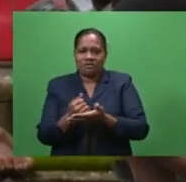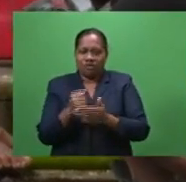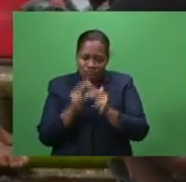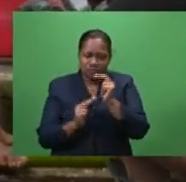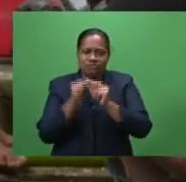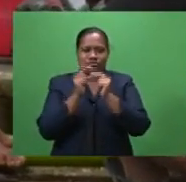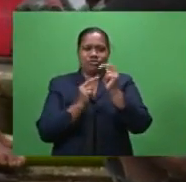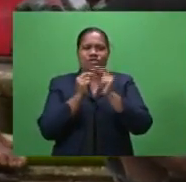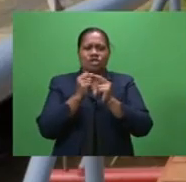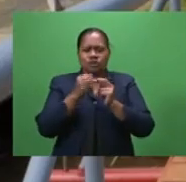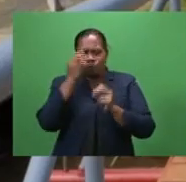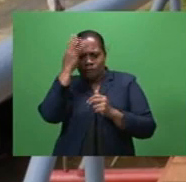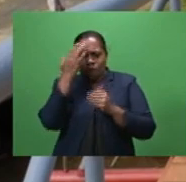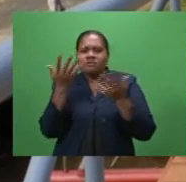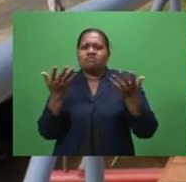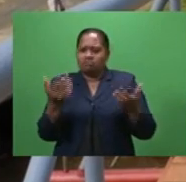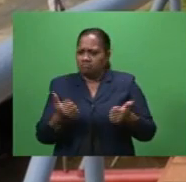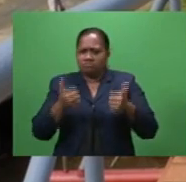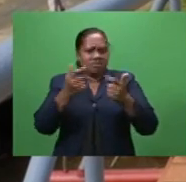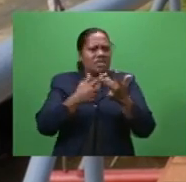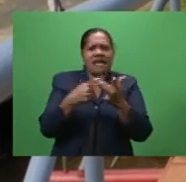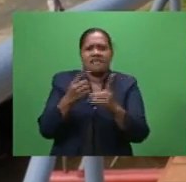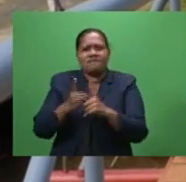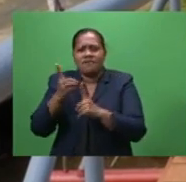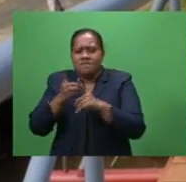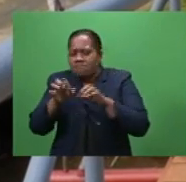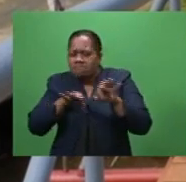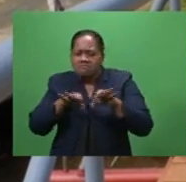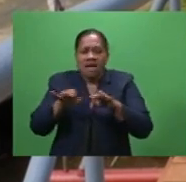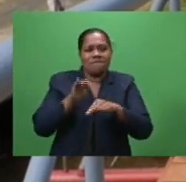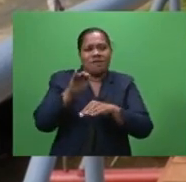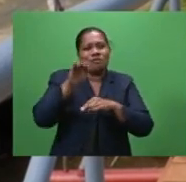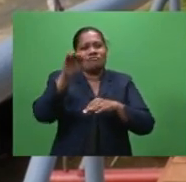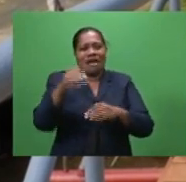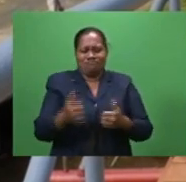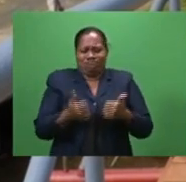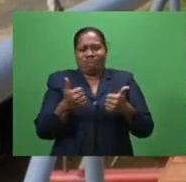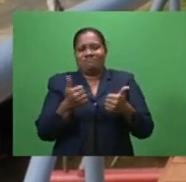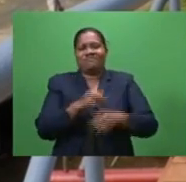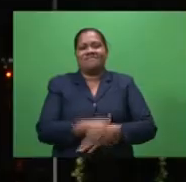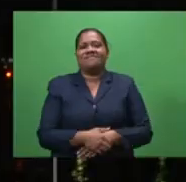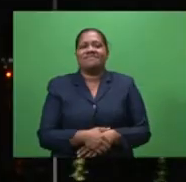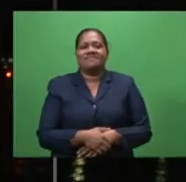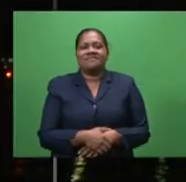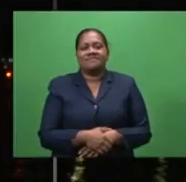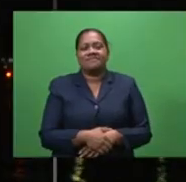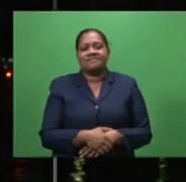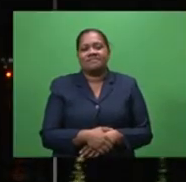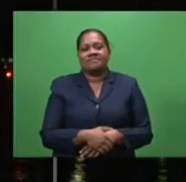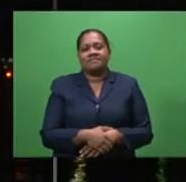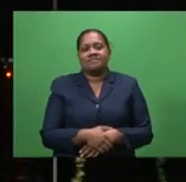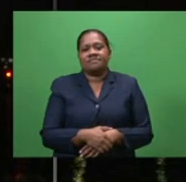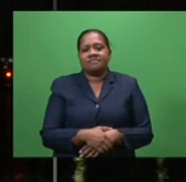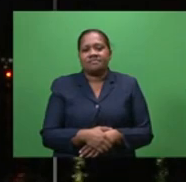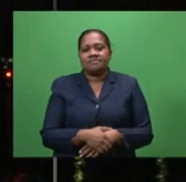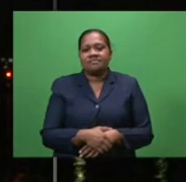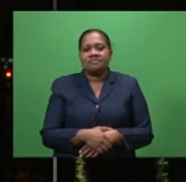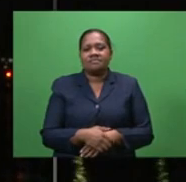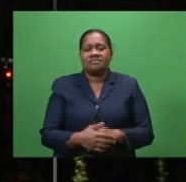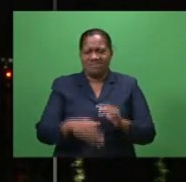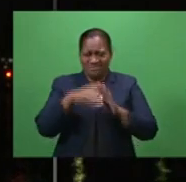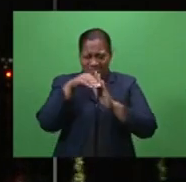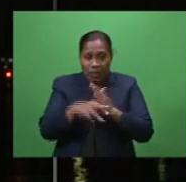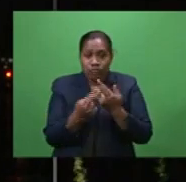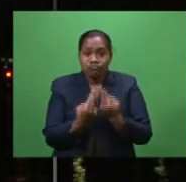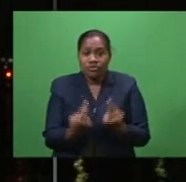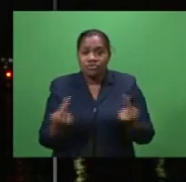for other developments planned for the future. Apenisa Wangarindovu, FBC News. The decline in biological resources